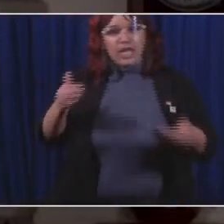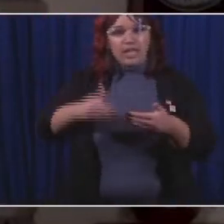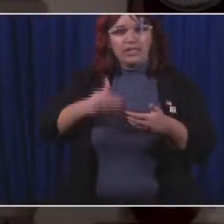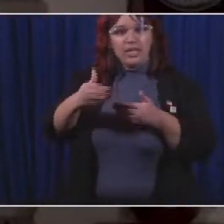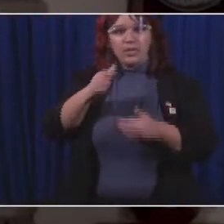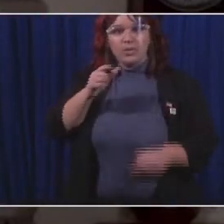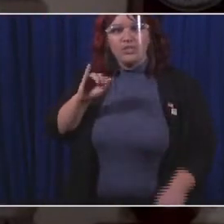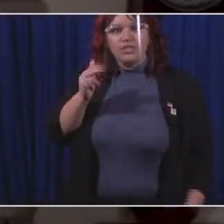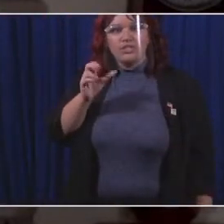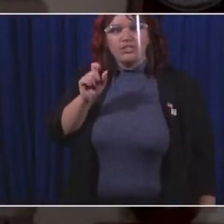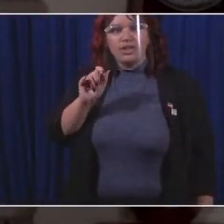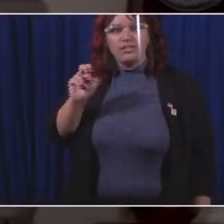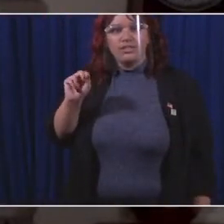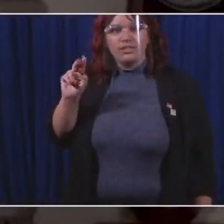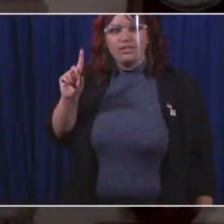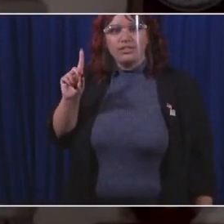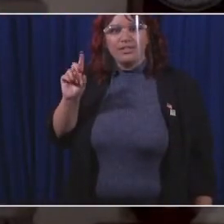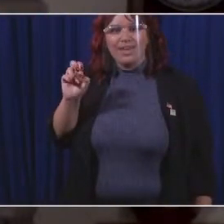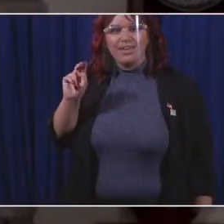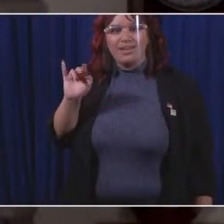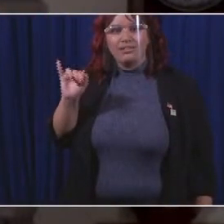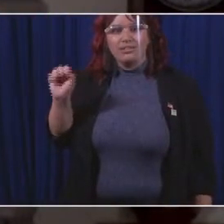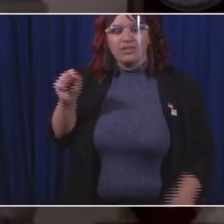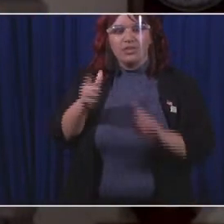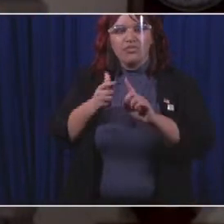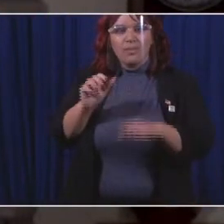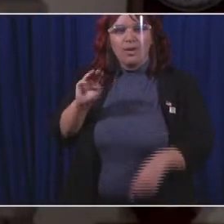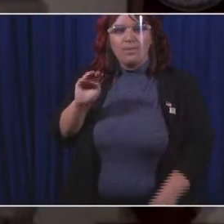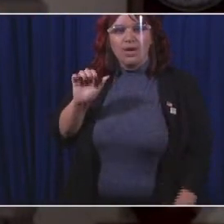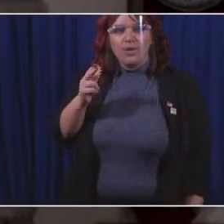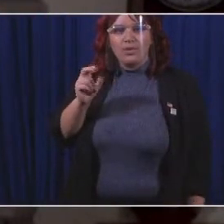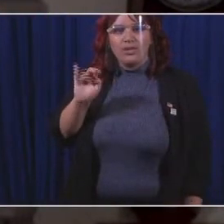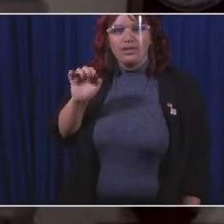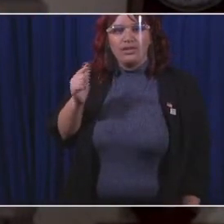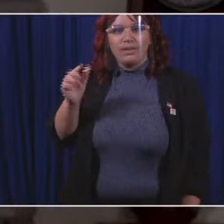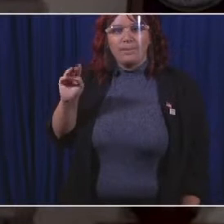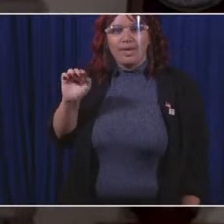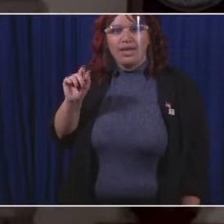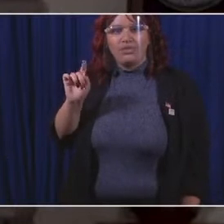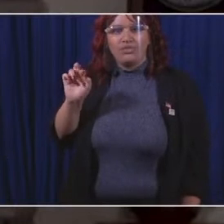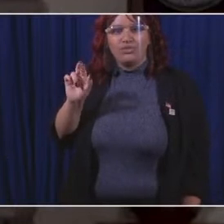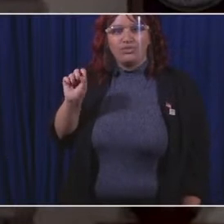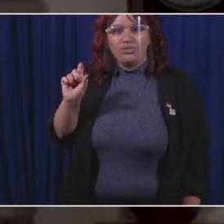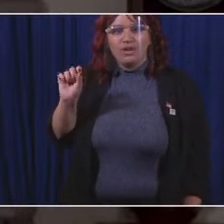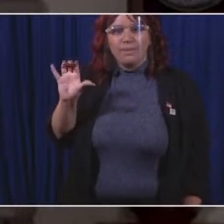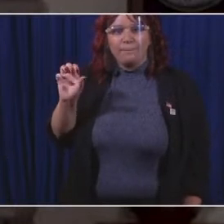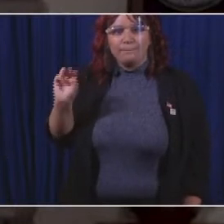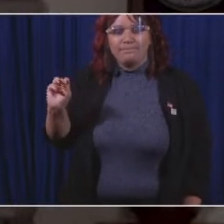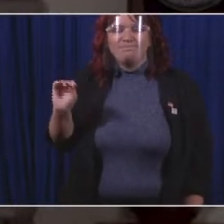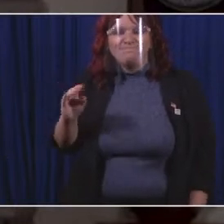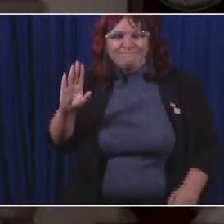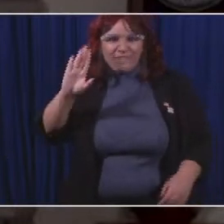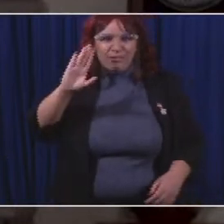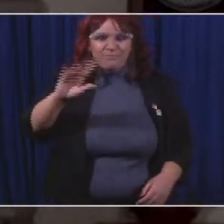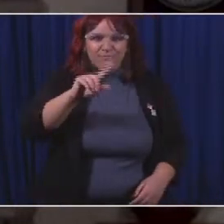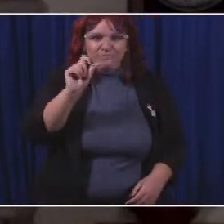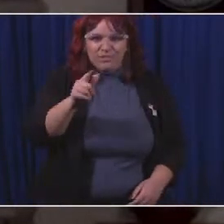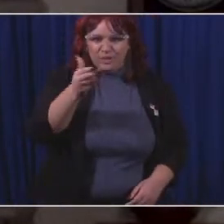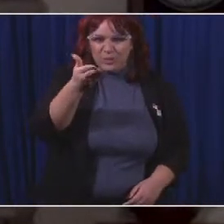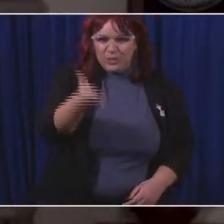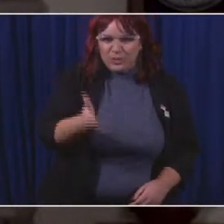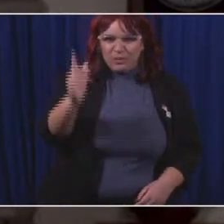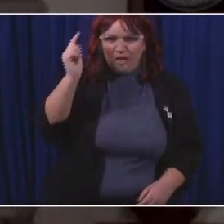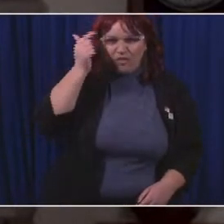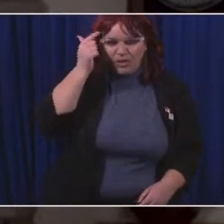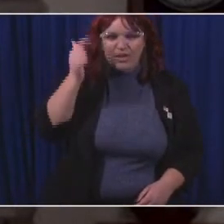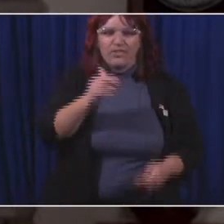Good afternoon, Governor. Thanks for speaking with us today. This is a question for both you and Dr. Vanderhoff. Doctor, does the coronavirus vaccine